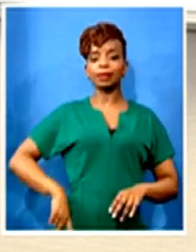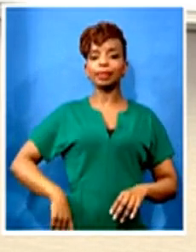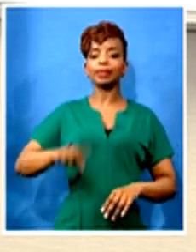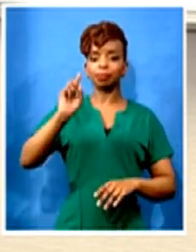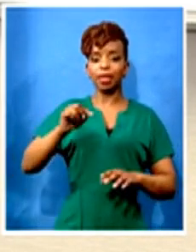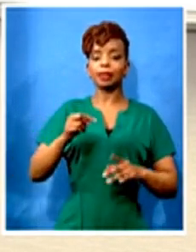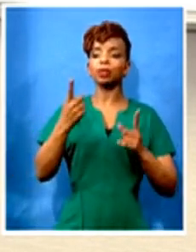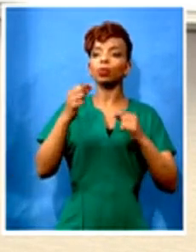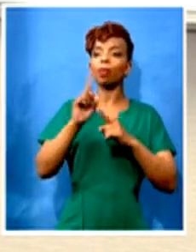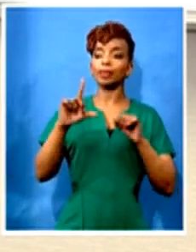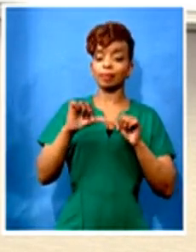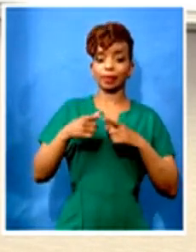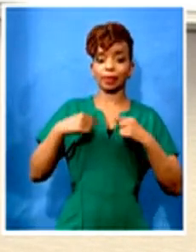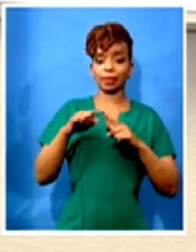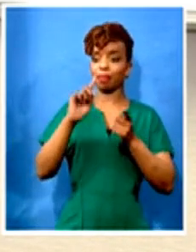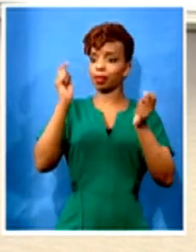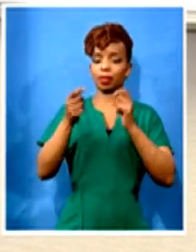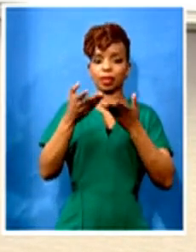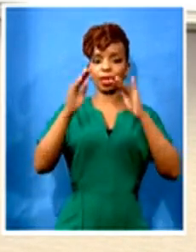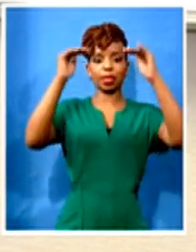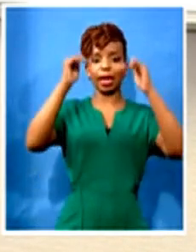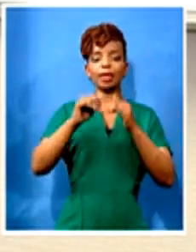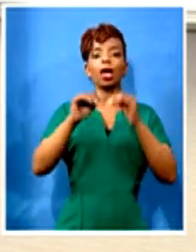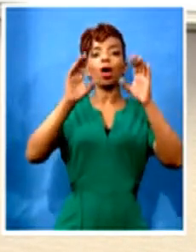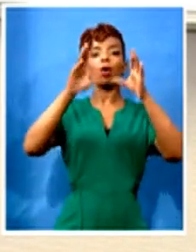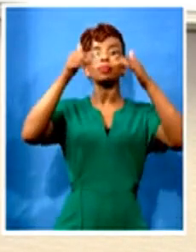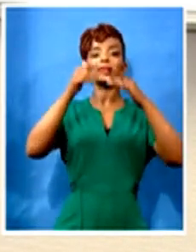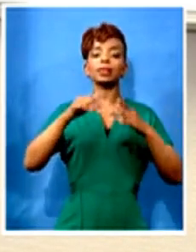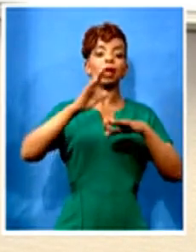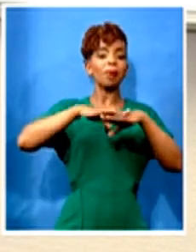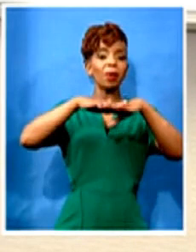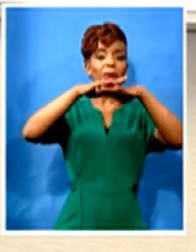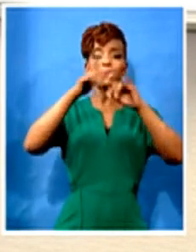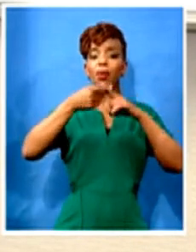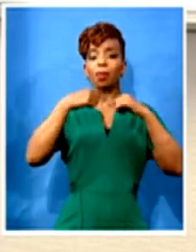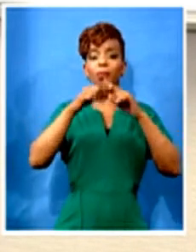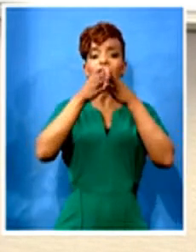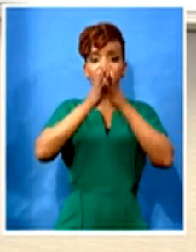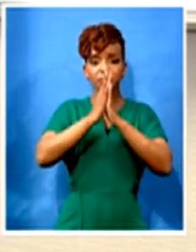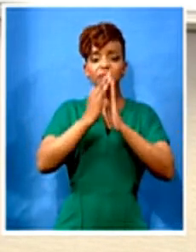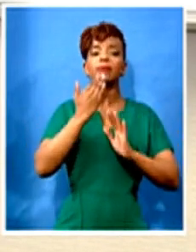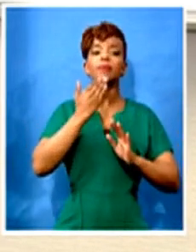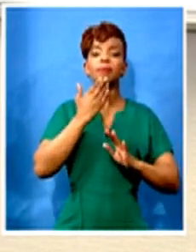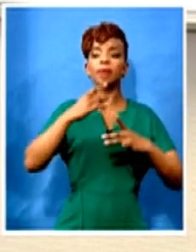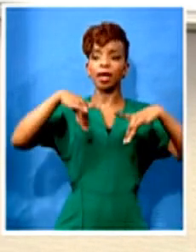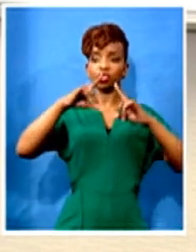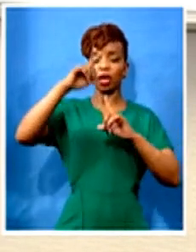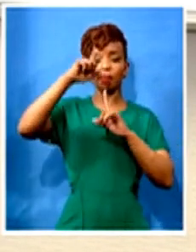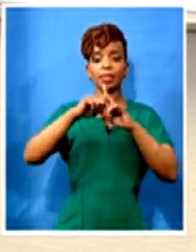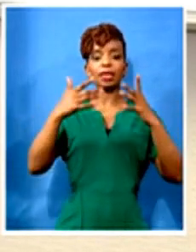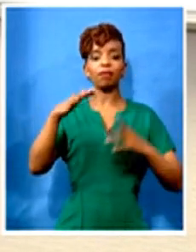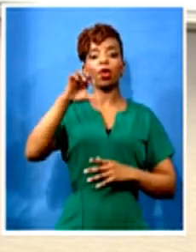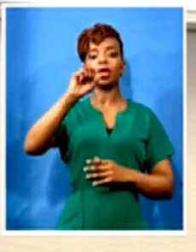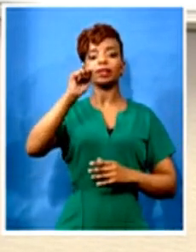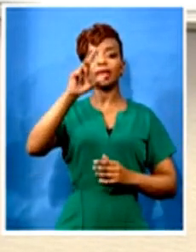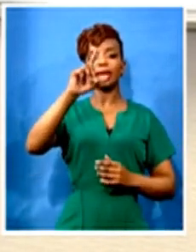we call upon the chairperson of both the SADC and AU to rein on President